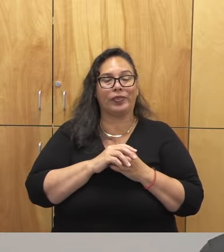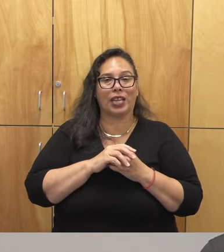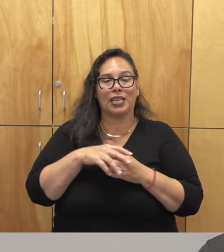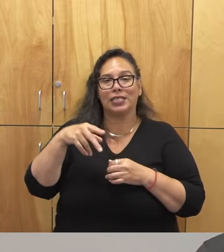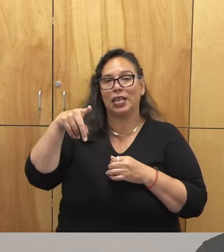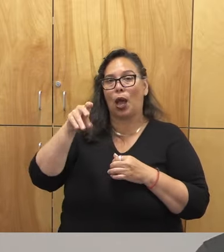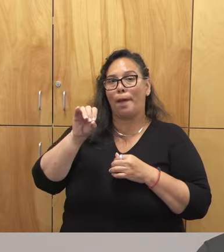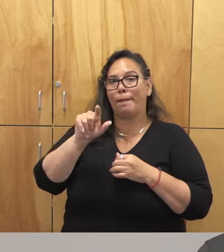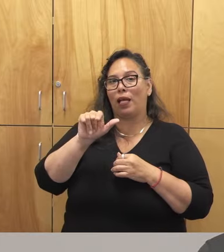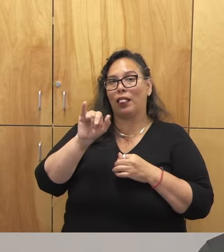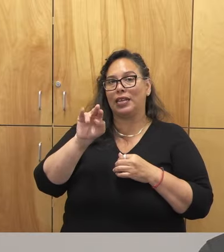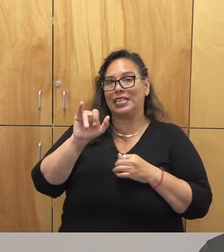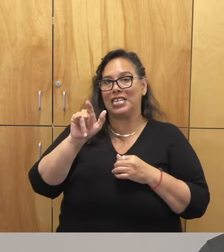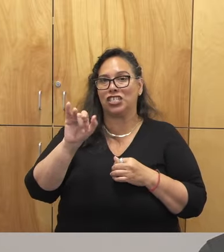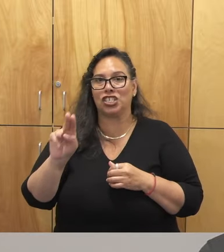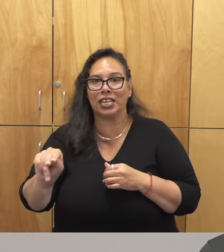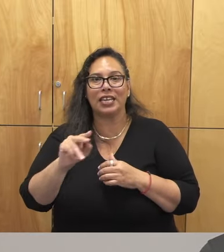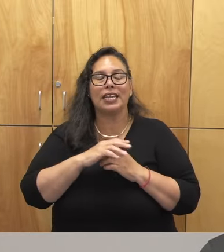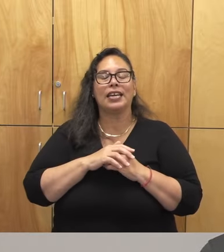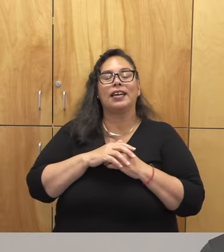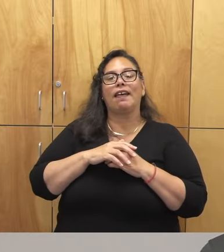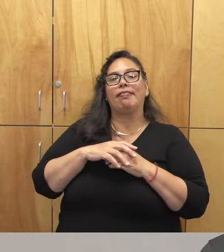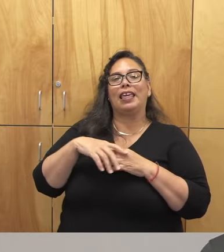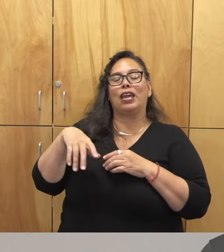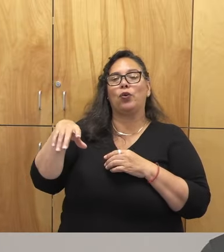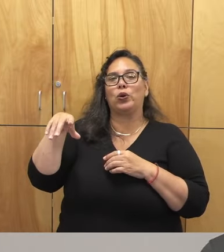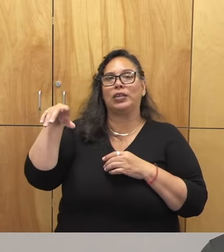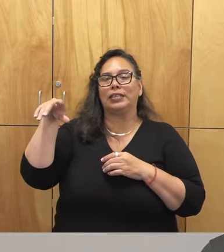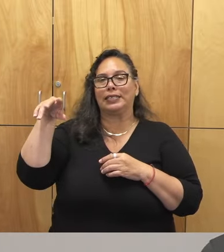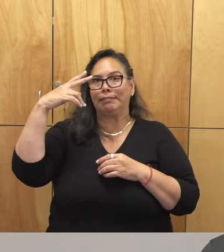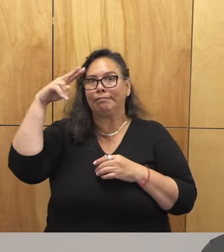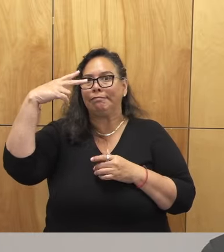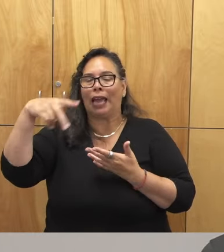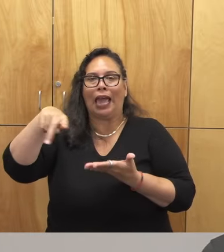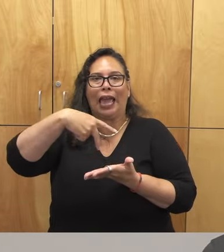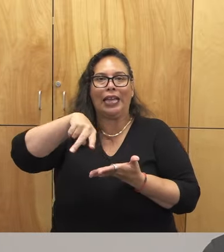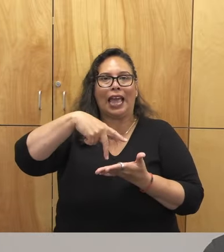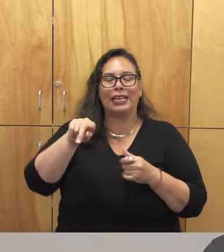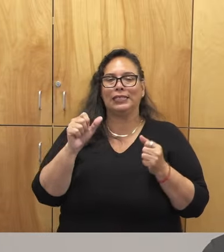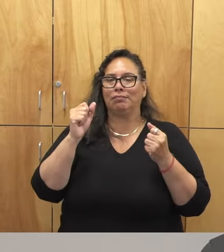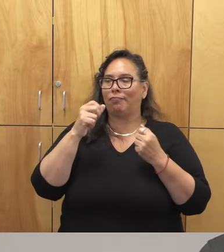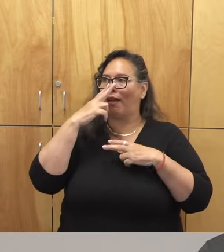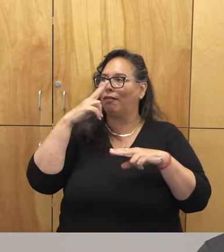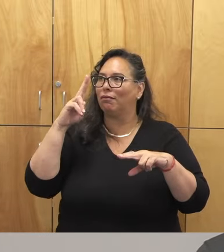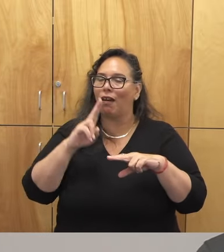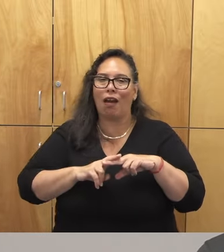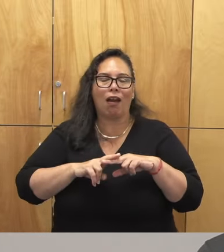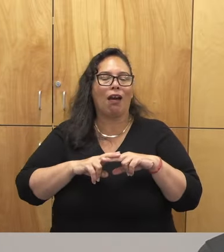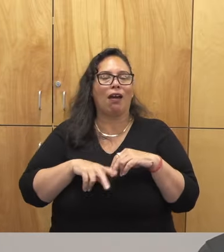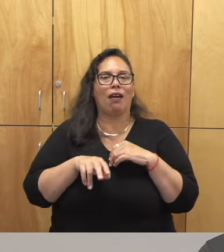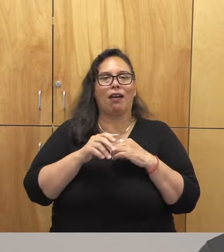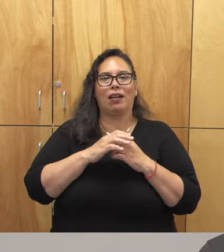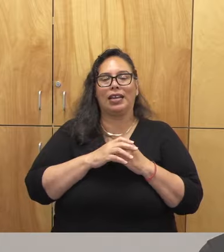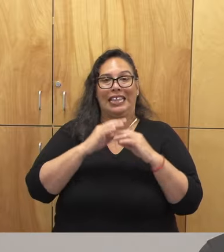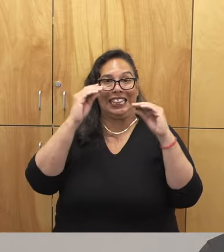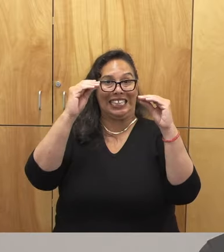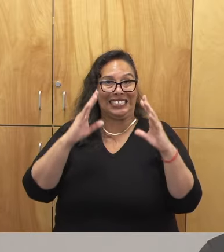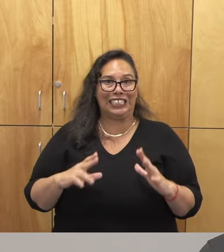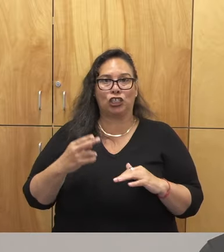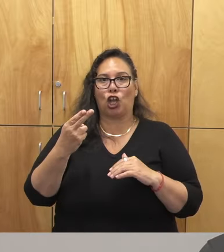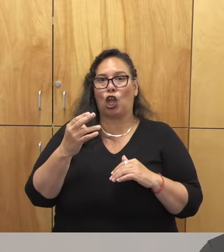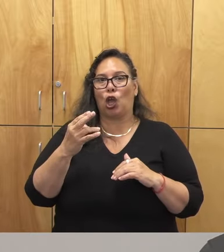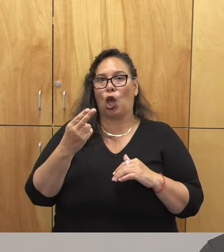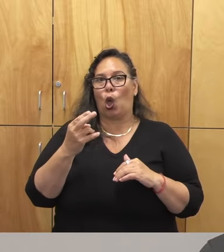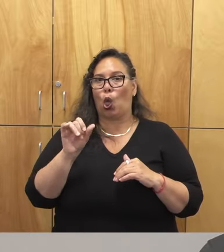dance presentation, ballet, folklorico. There were some other things. Very fun, I have to say. The teachers at Holmes